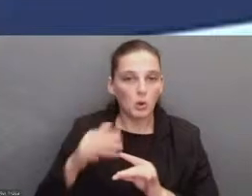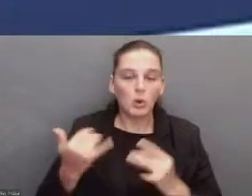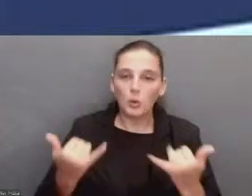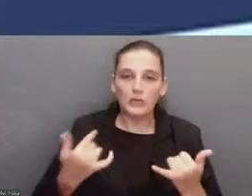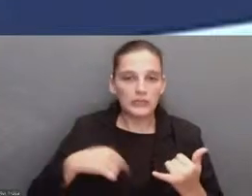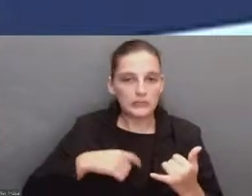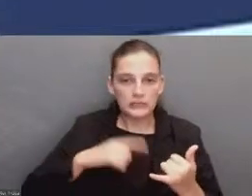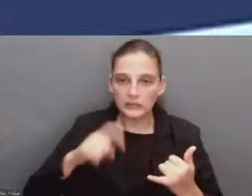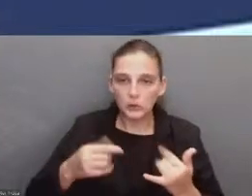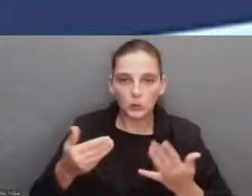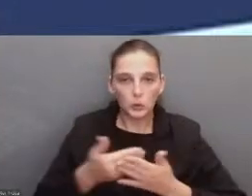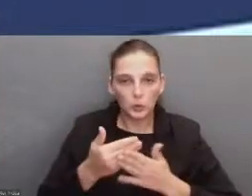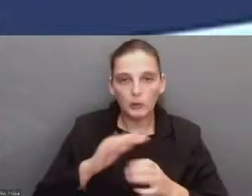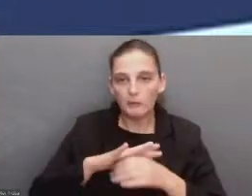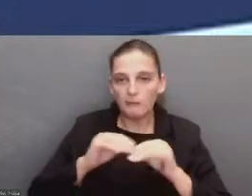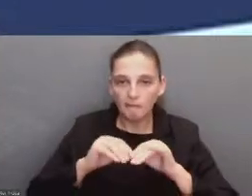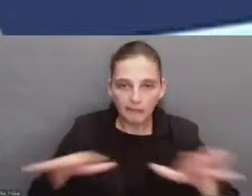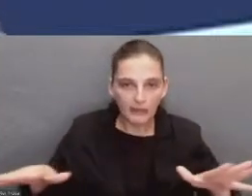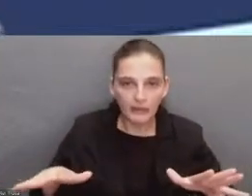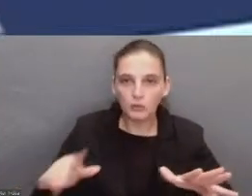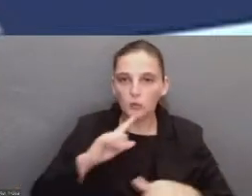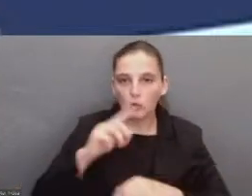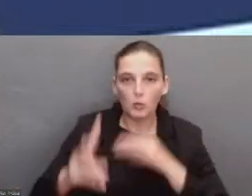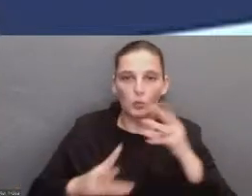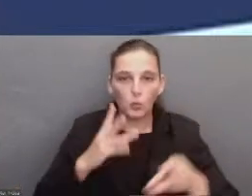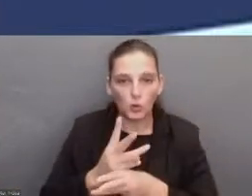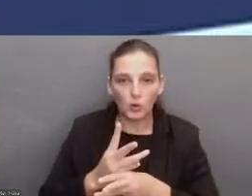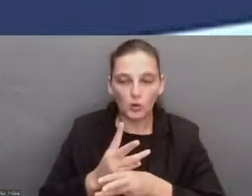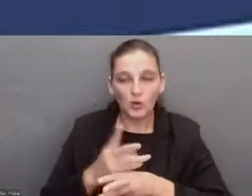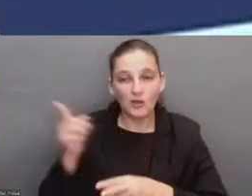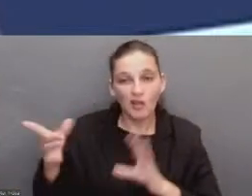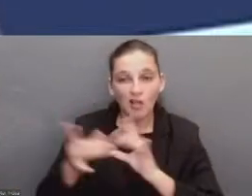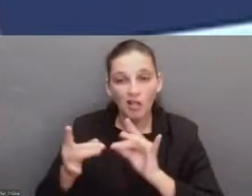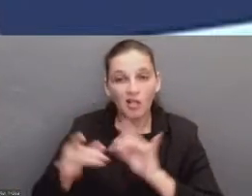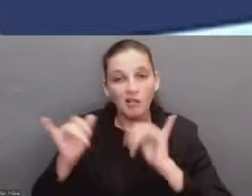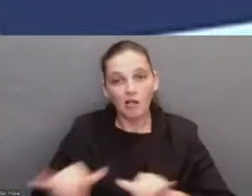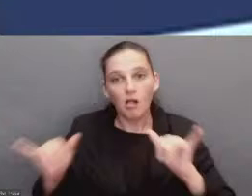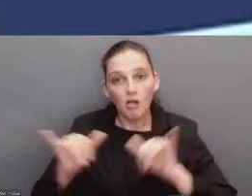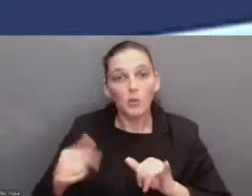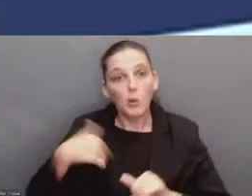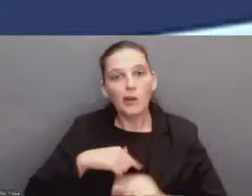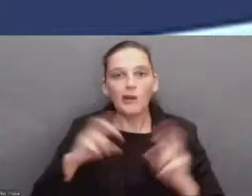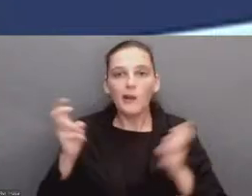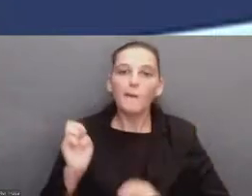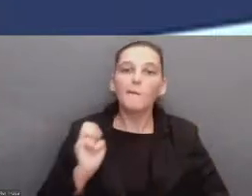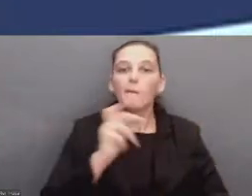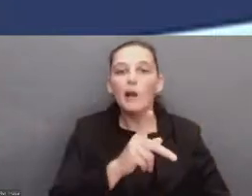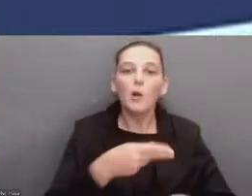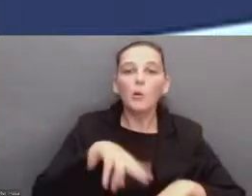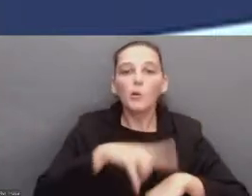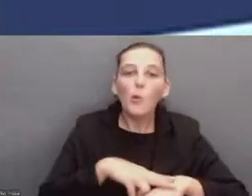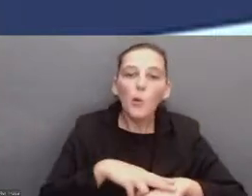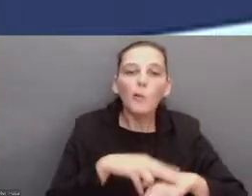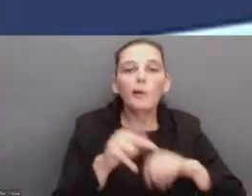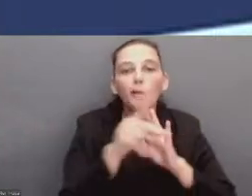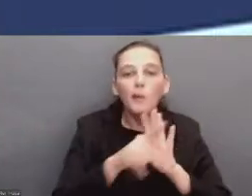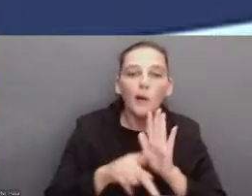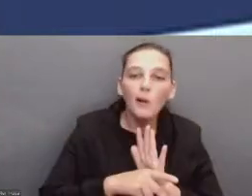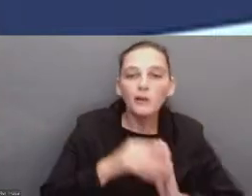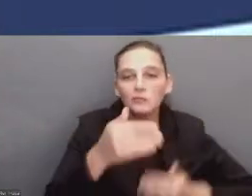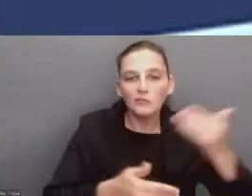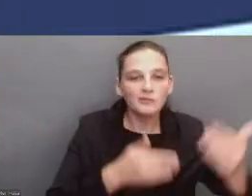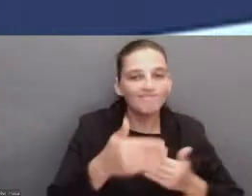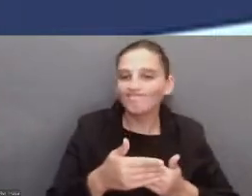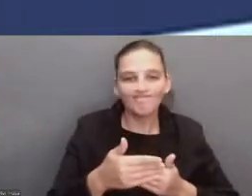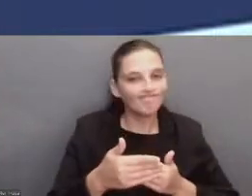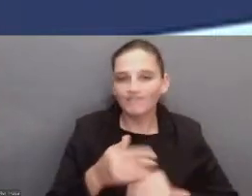We've heard it over and over again. It's unacceptable for us to return to normal policies and practices and procedures. And